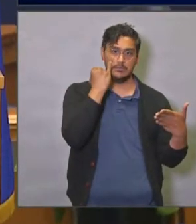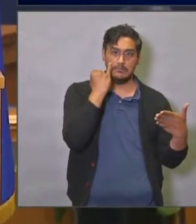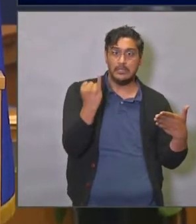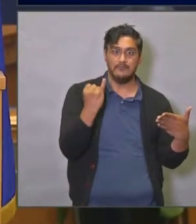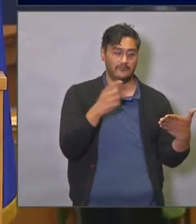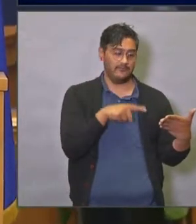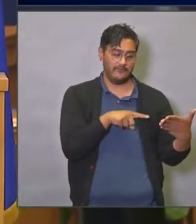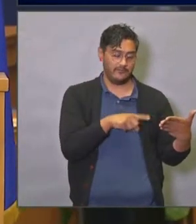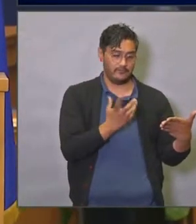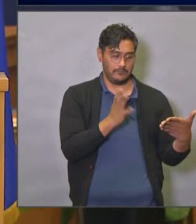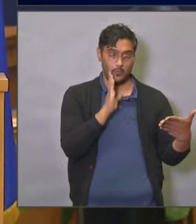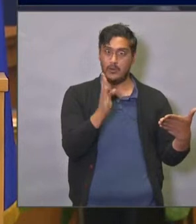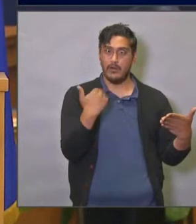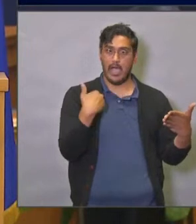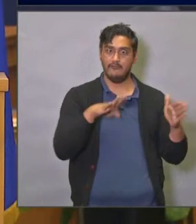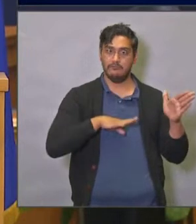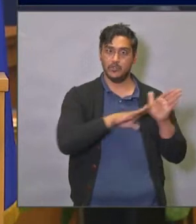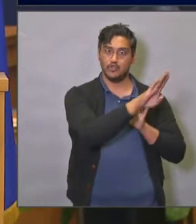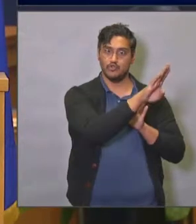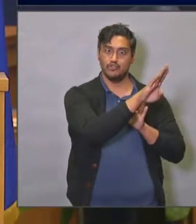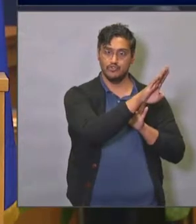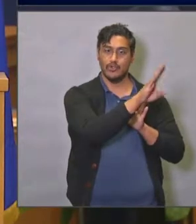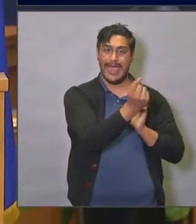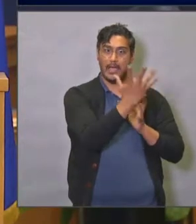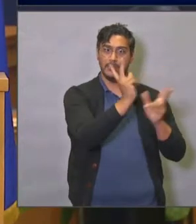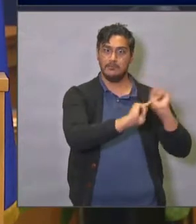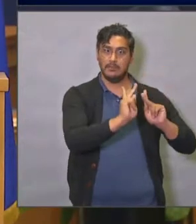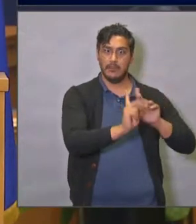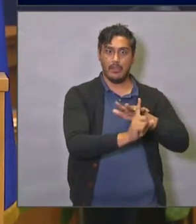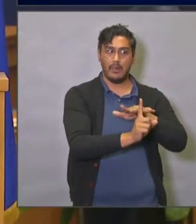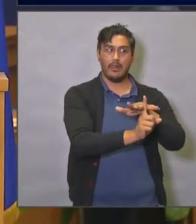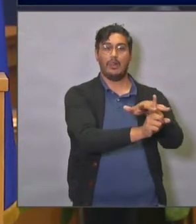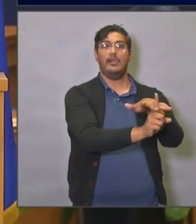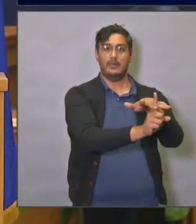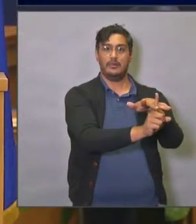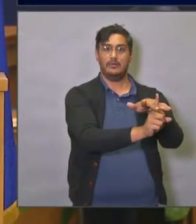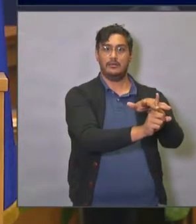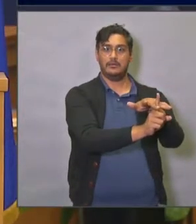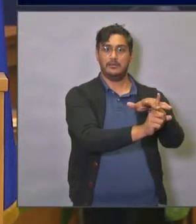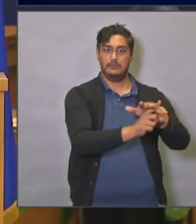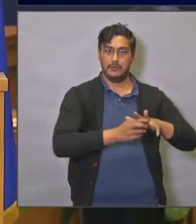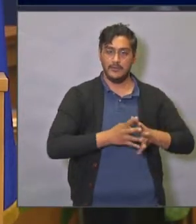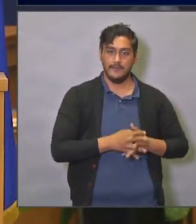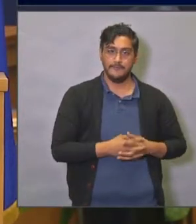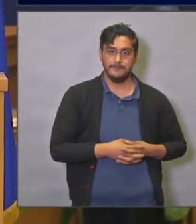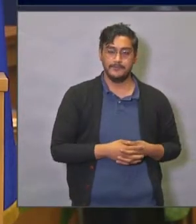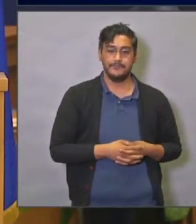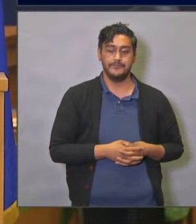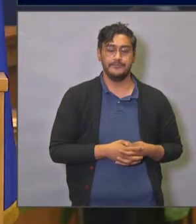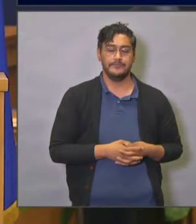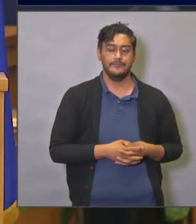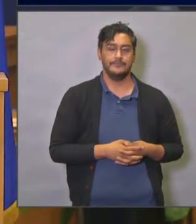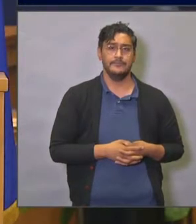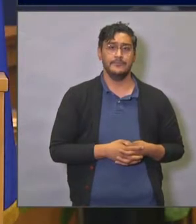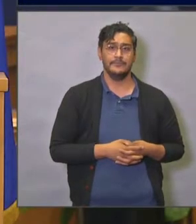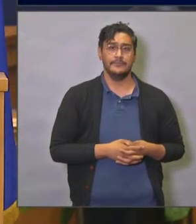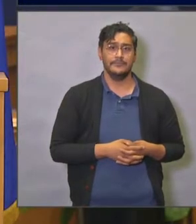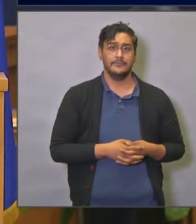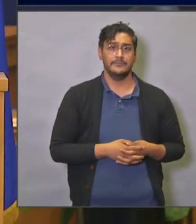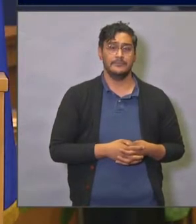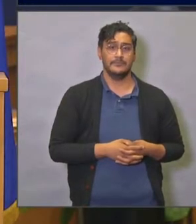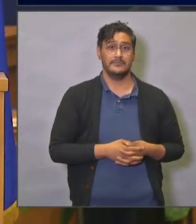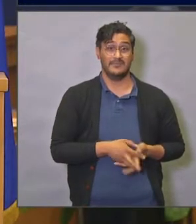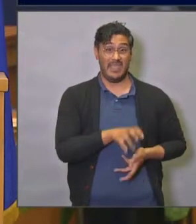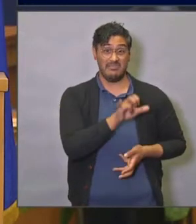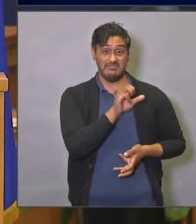to see a surge in the number of cases, which would be the first place we would see an increase related